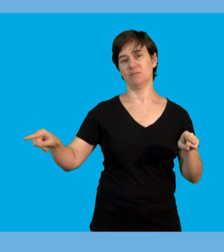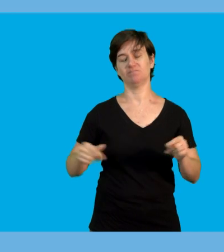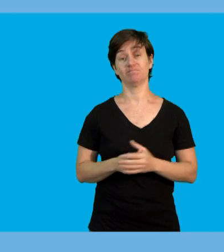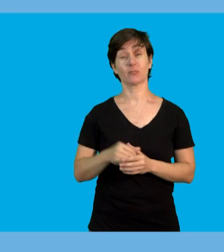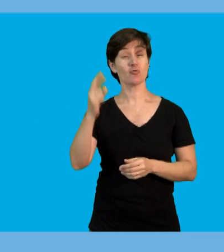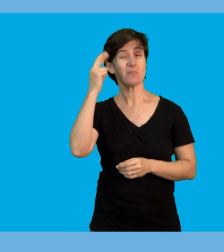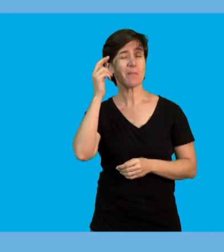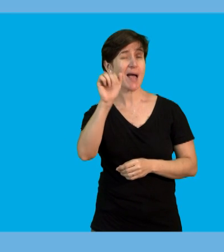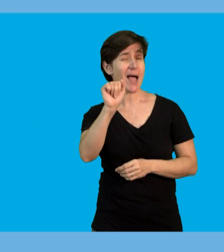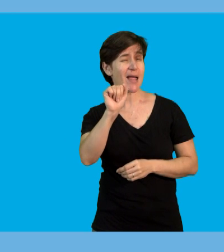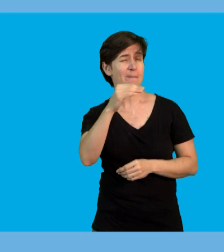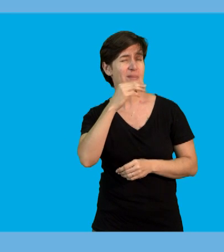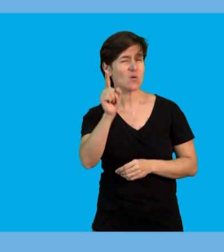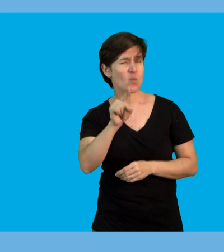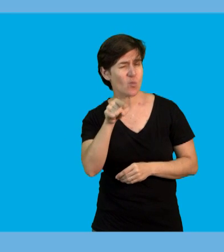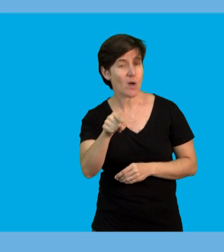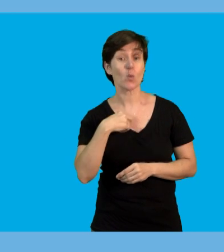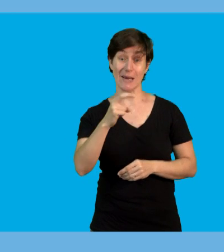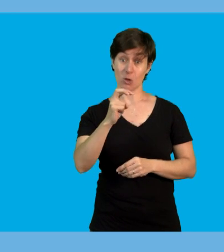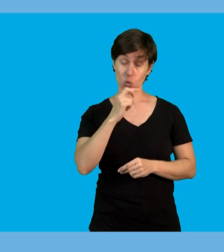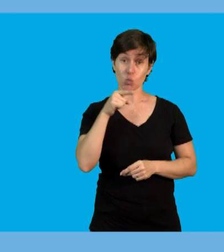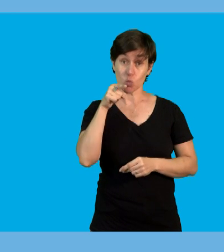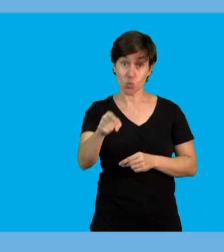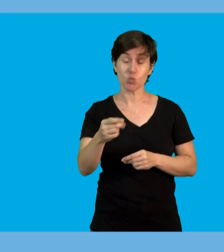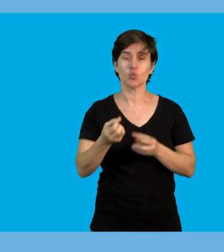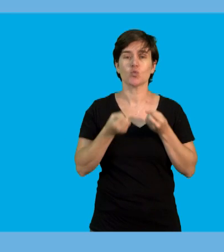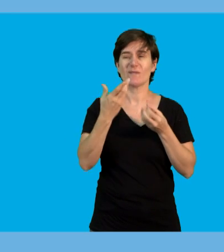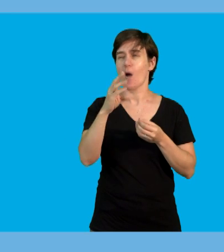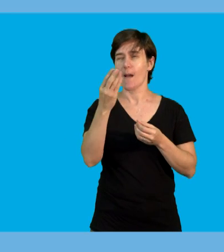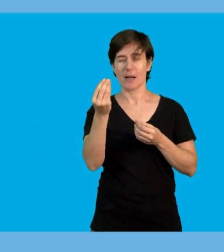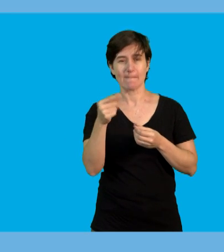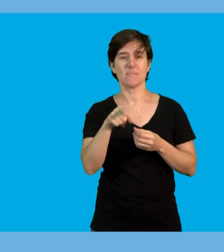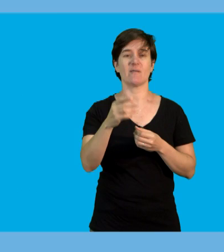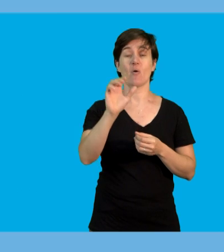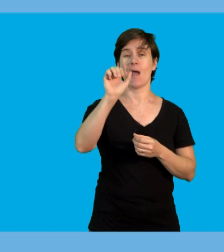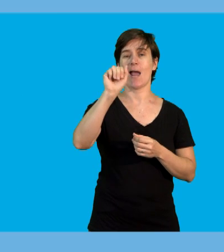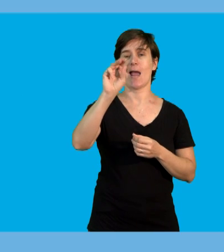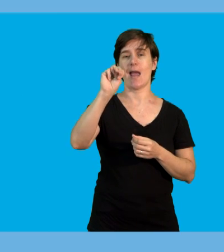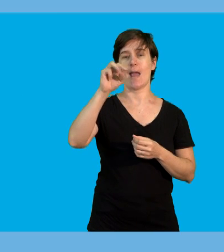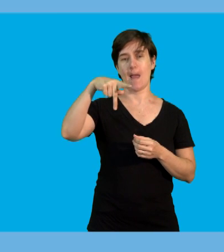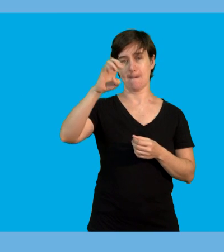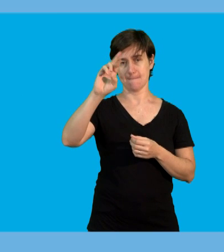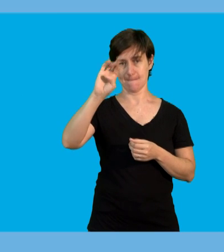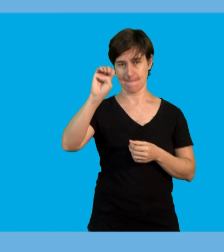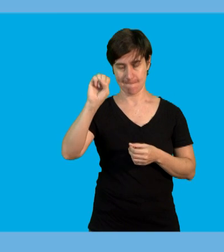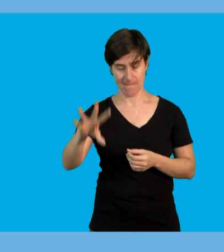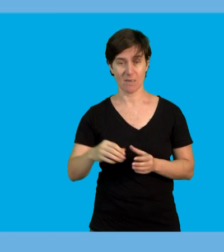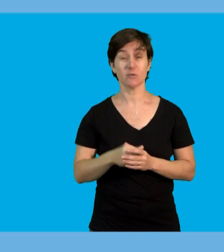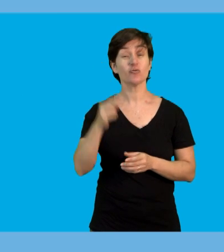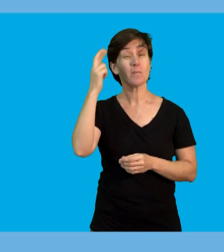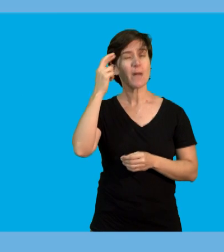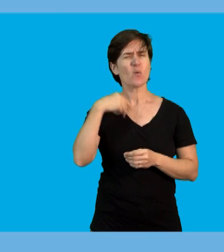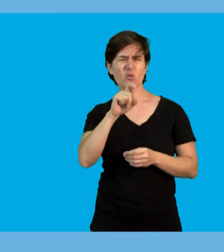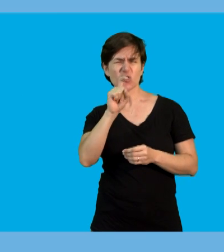A3. Remember that A, that's now a symbol used for ammeter or for amperes. So we know that our